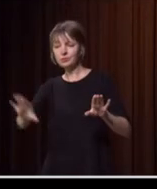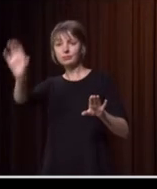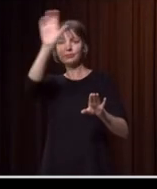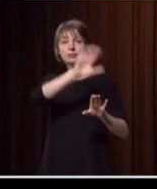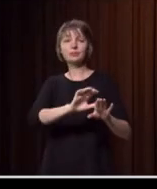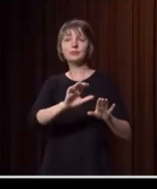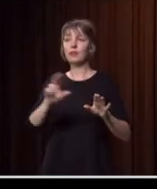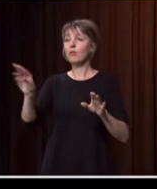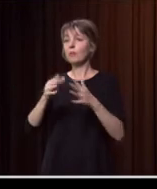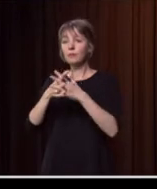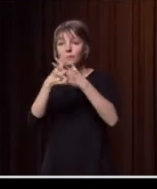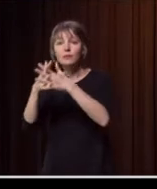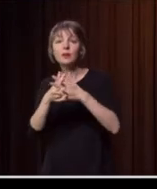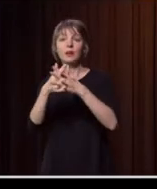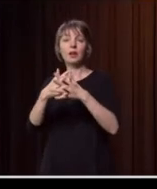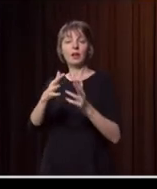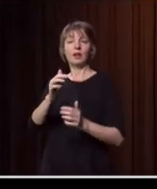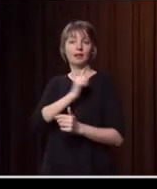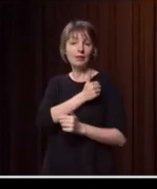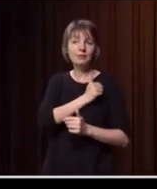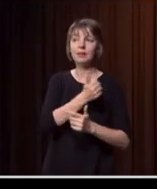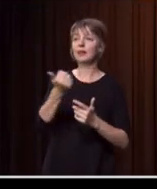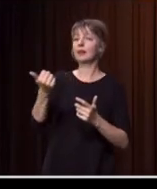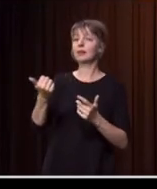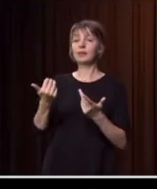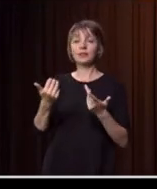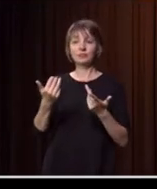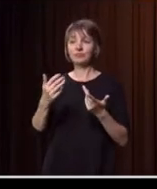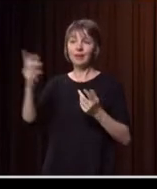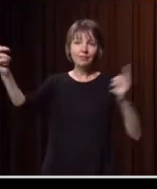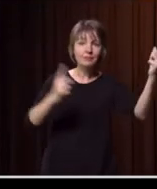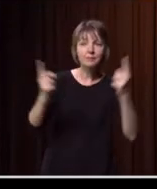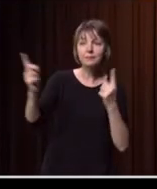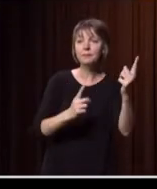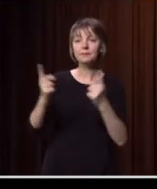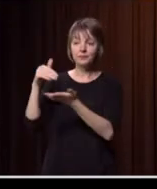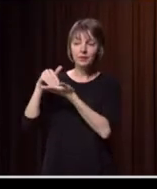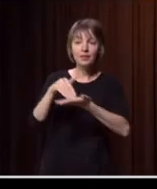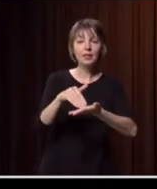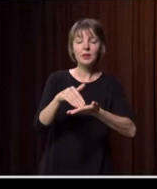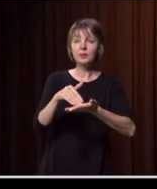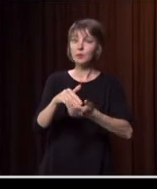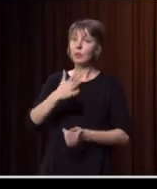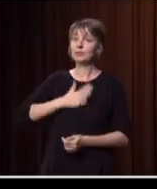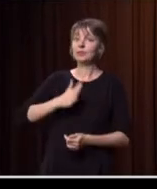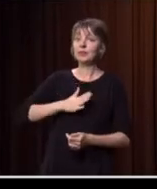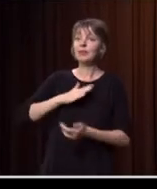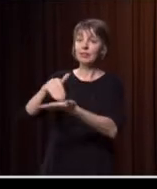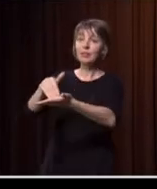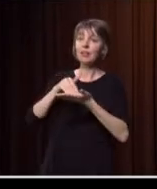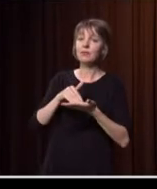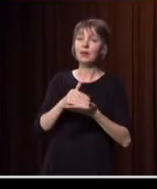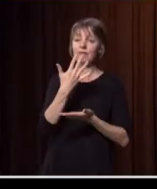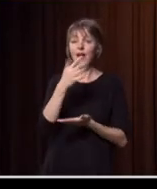United States, Canada and New Zealand come to our aid. And we needed it. We've never seen damage and destruction like it. Those 5.5 million